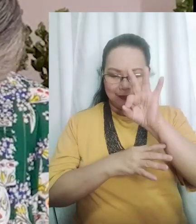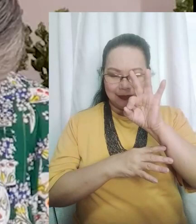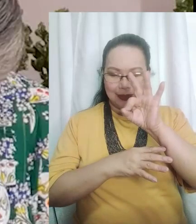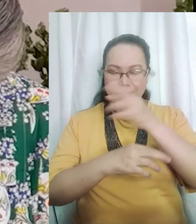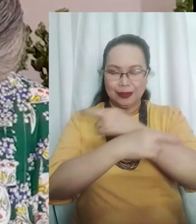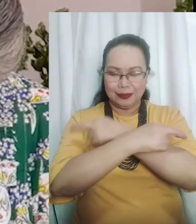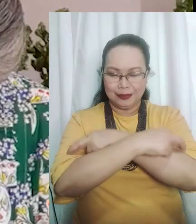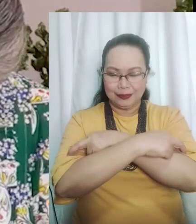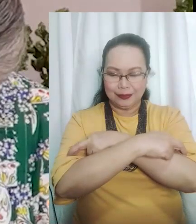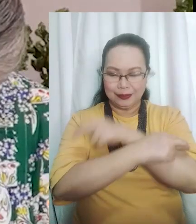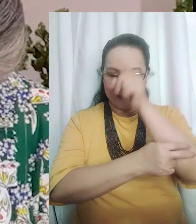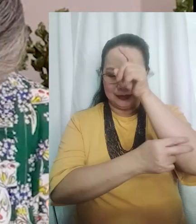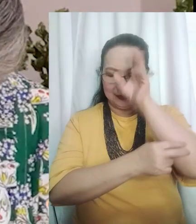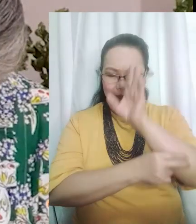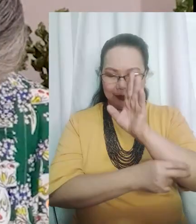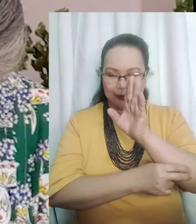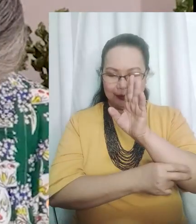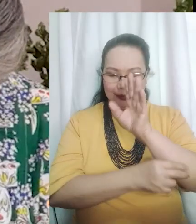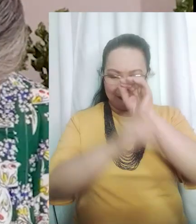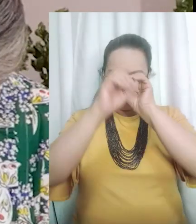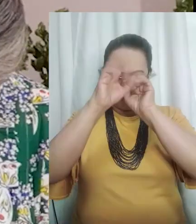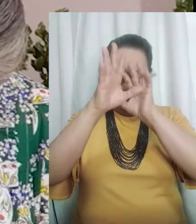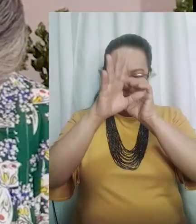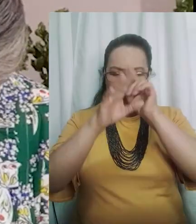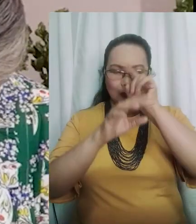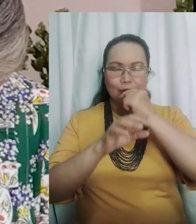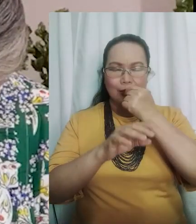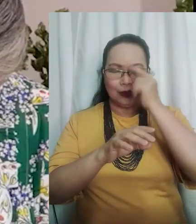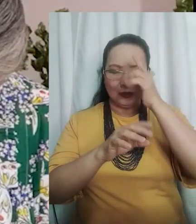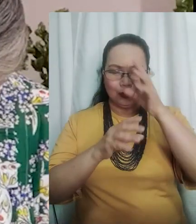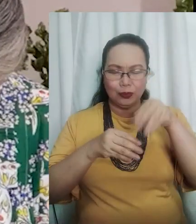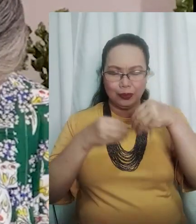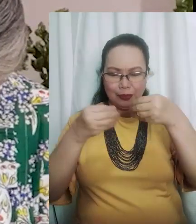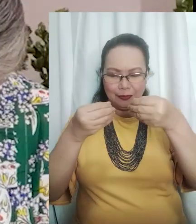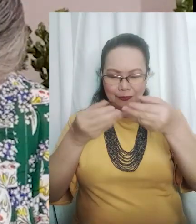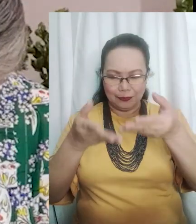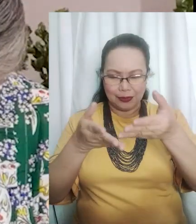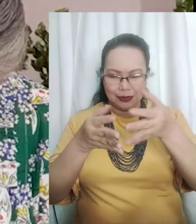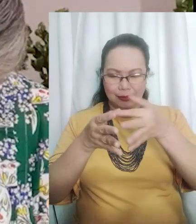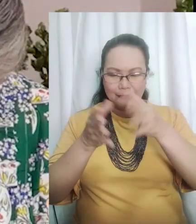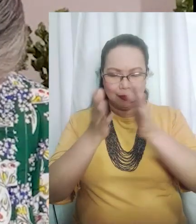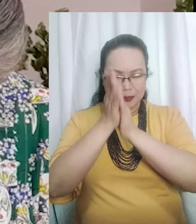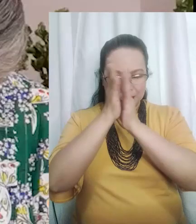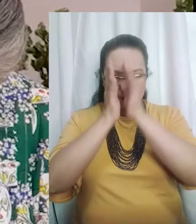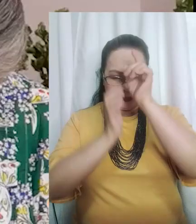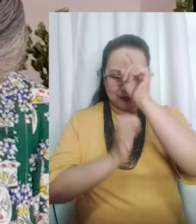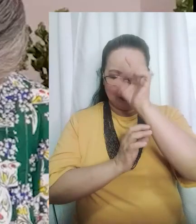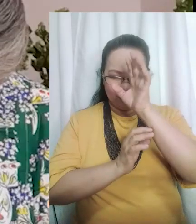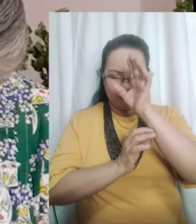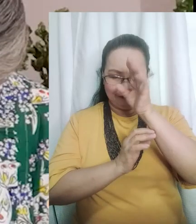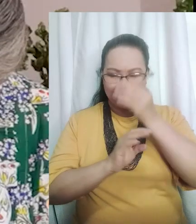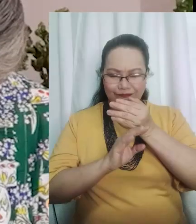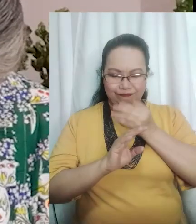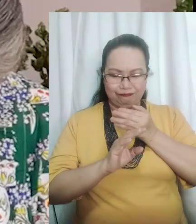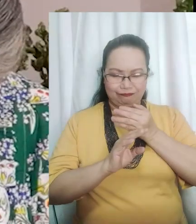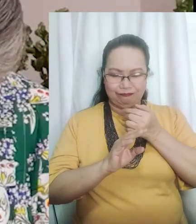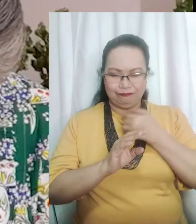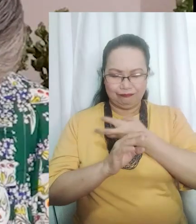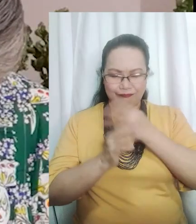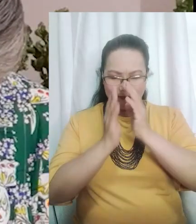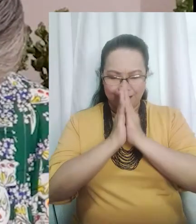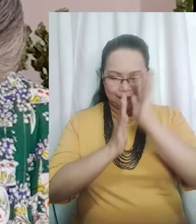rest. Abba Father, our great Jehovah Jireh, we praise you because even before we ask in your